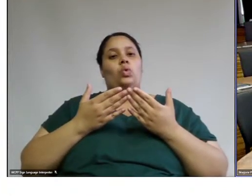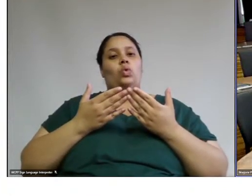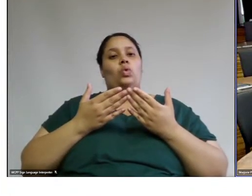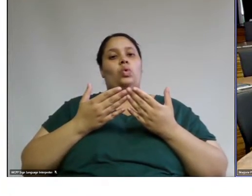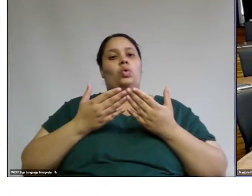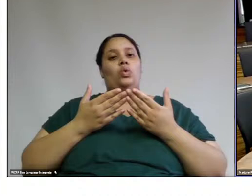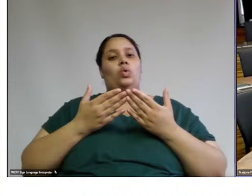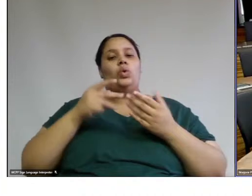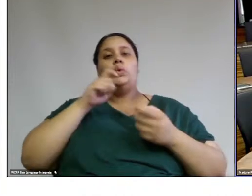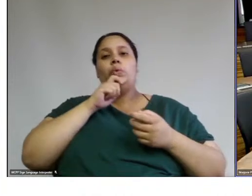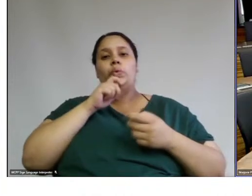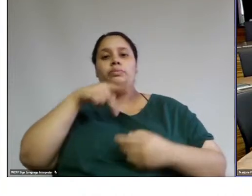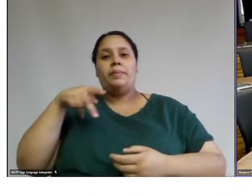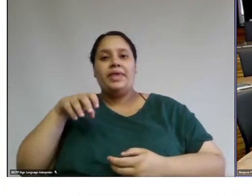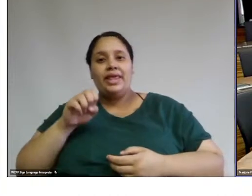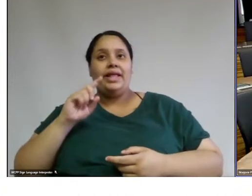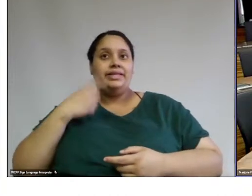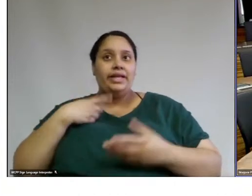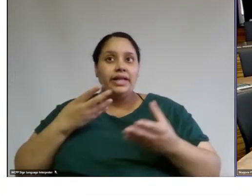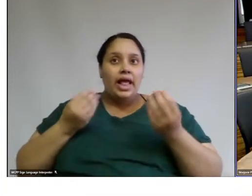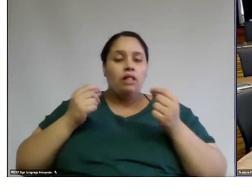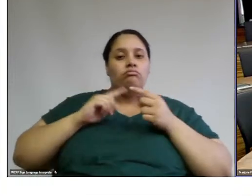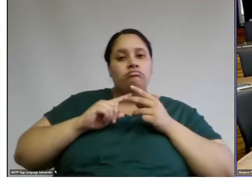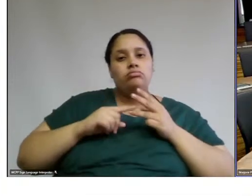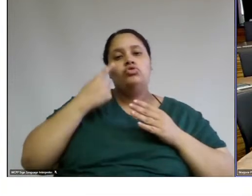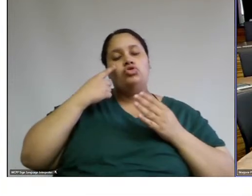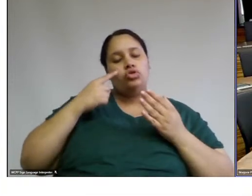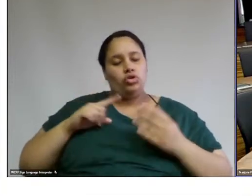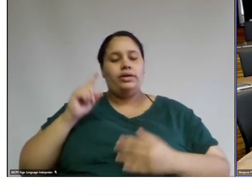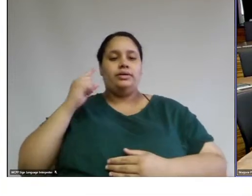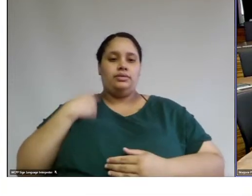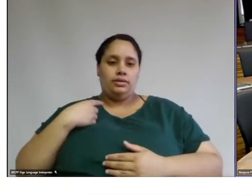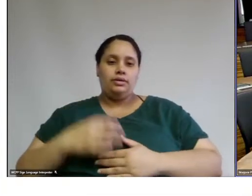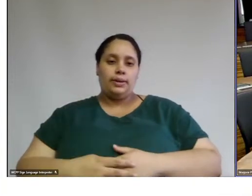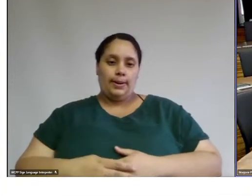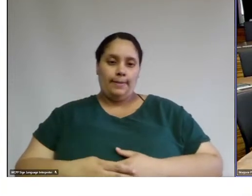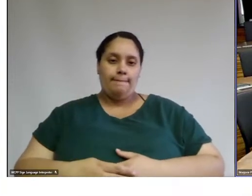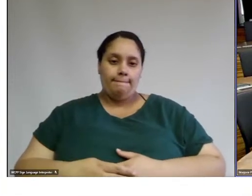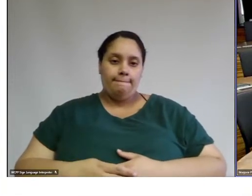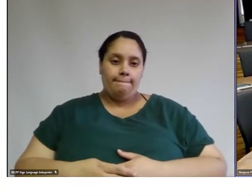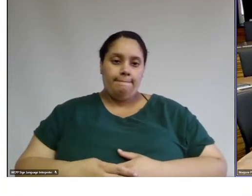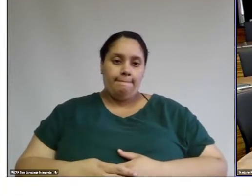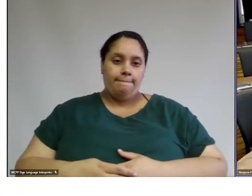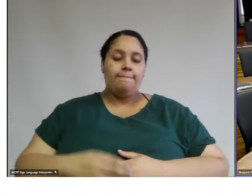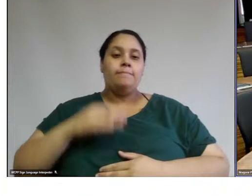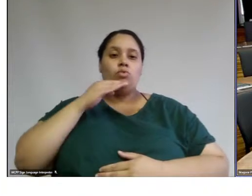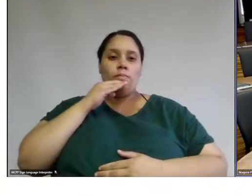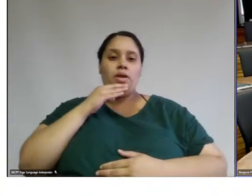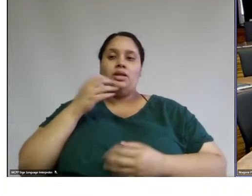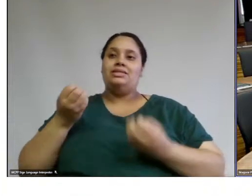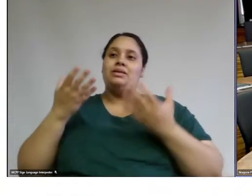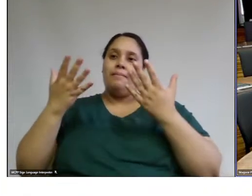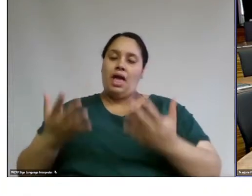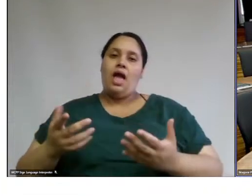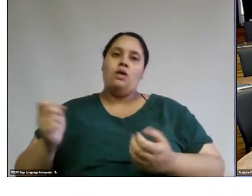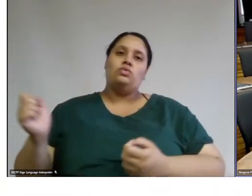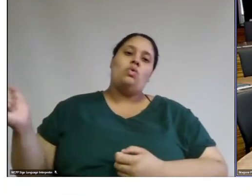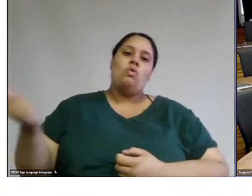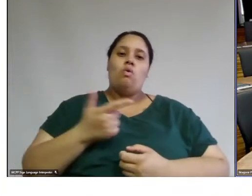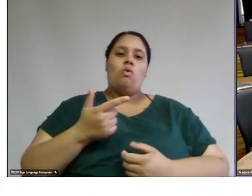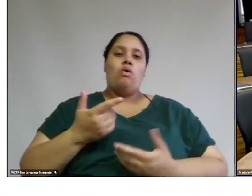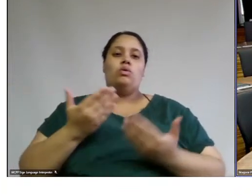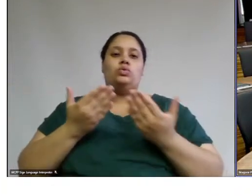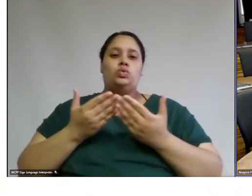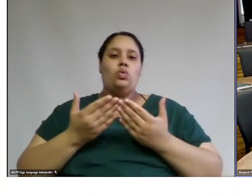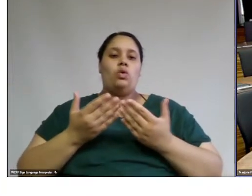product inventories. So yeah, we did manage to get the supplier to deliver all of those products up to